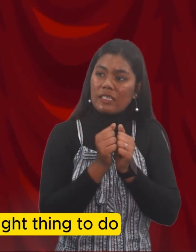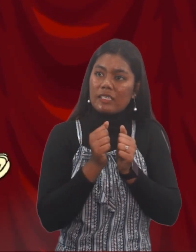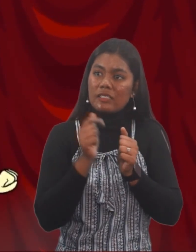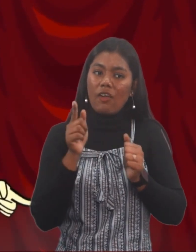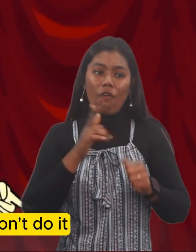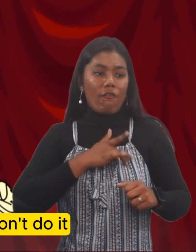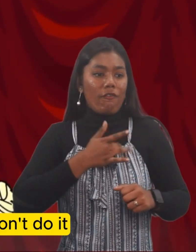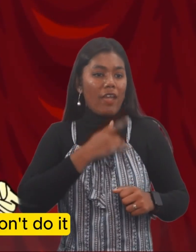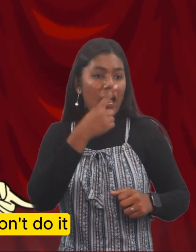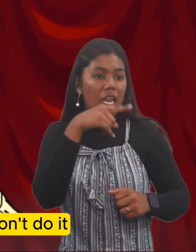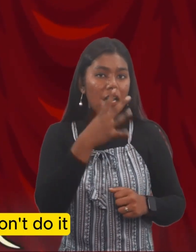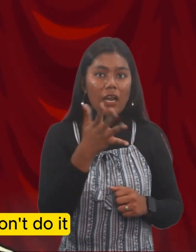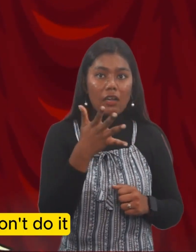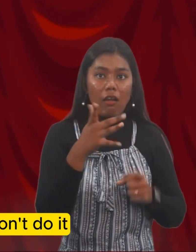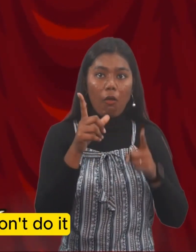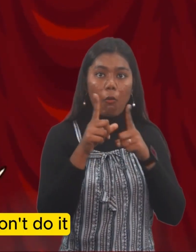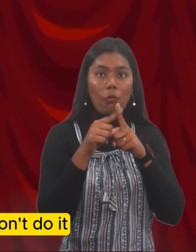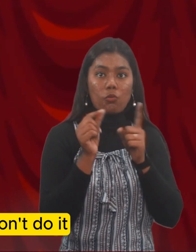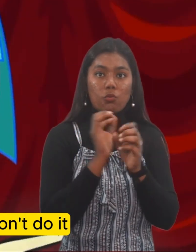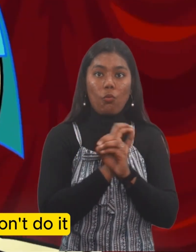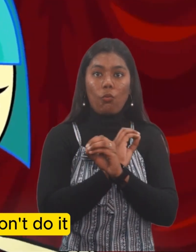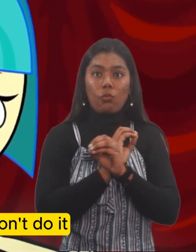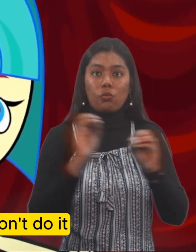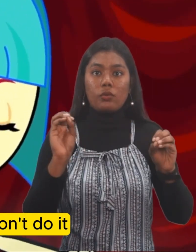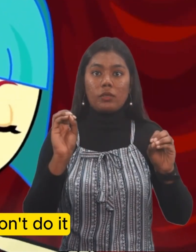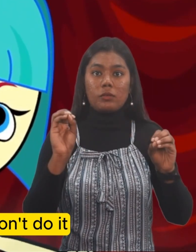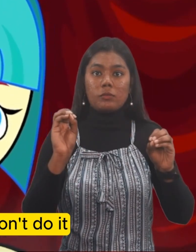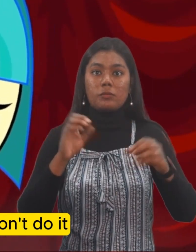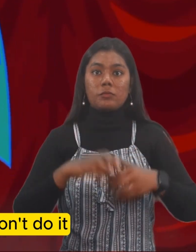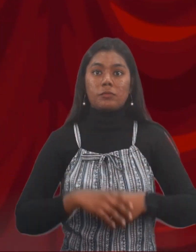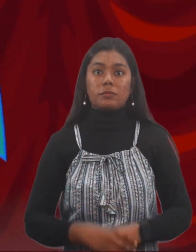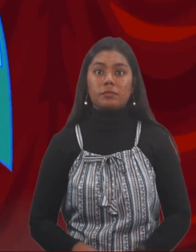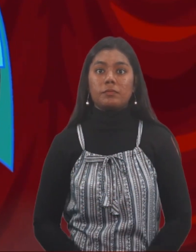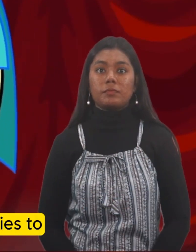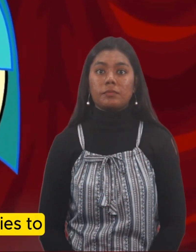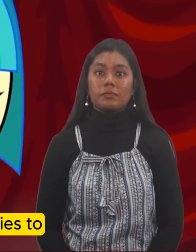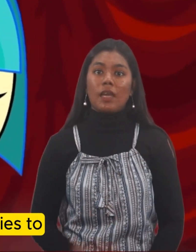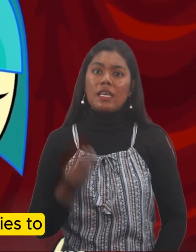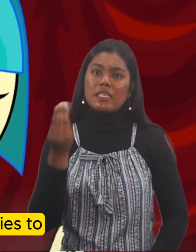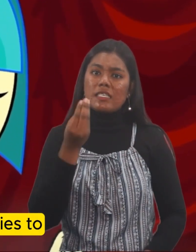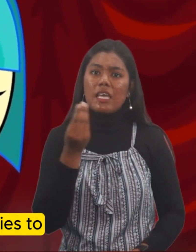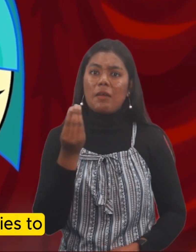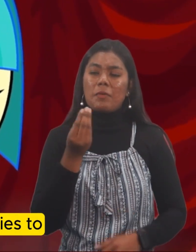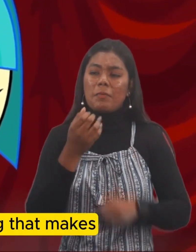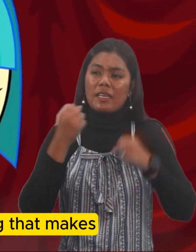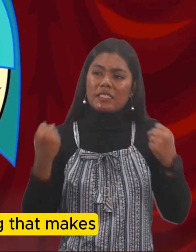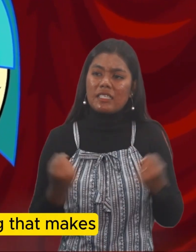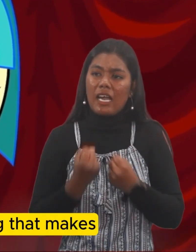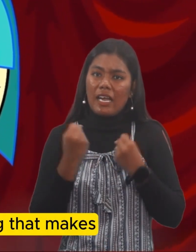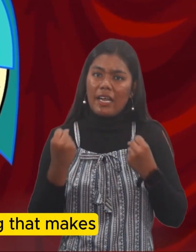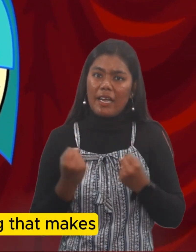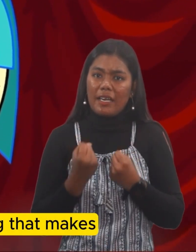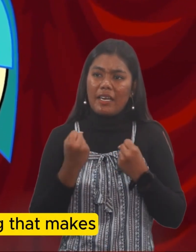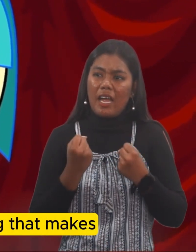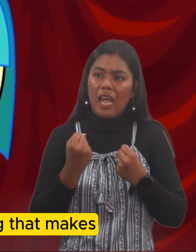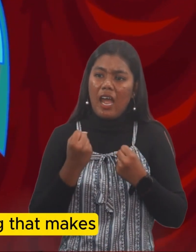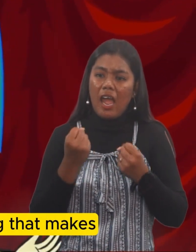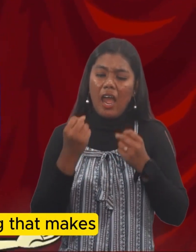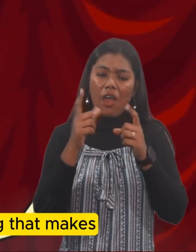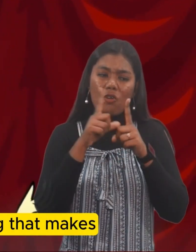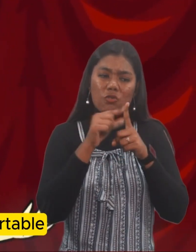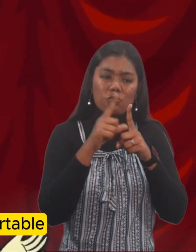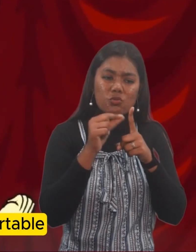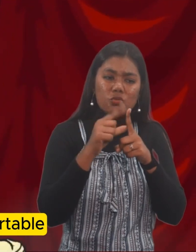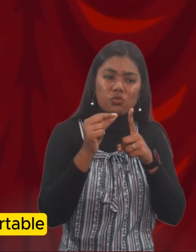do. If it don't feel right, don't do it. Or if somebody tries to get you to do something